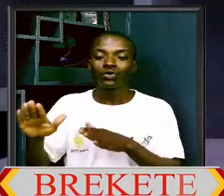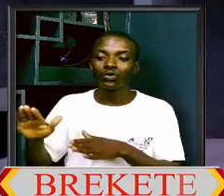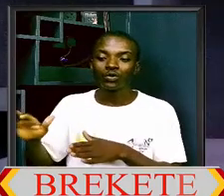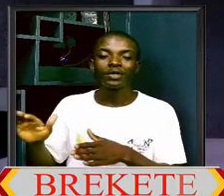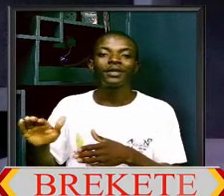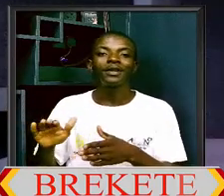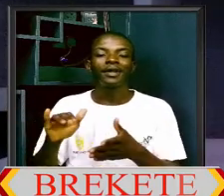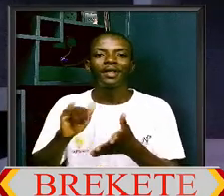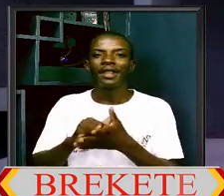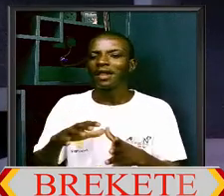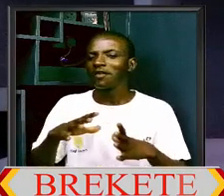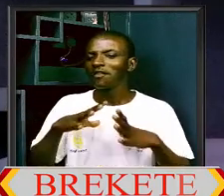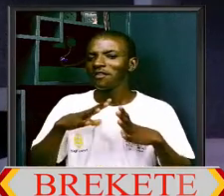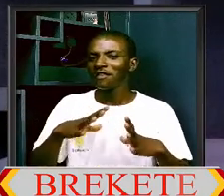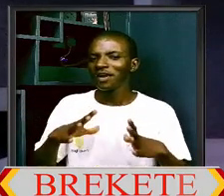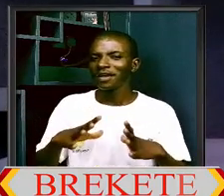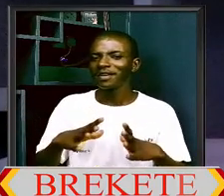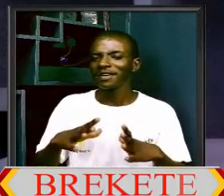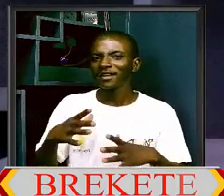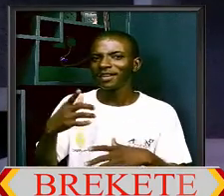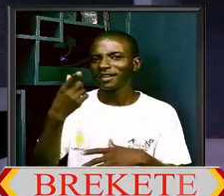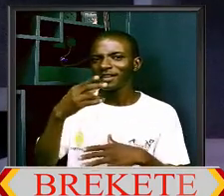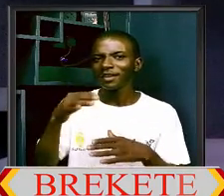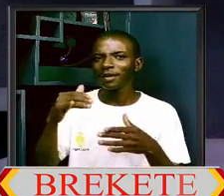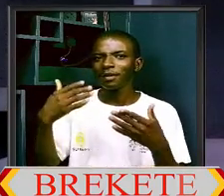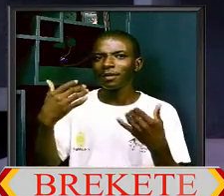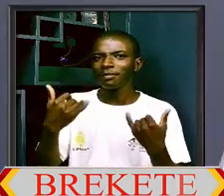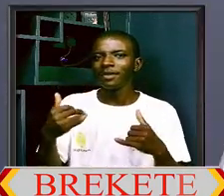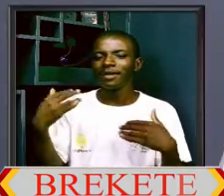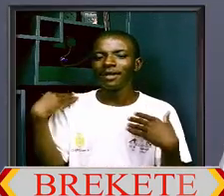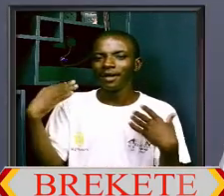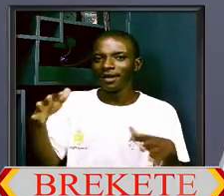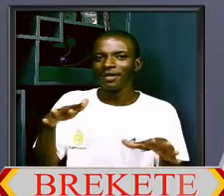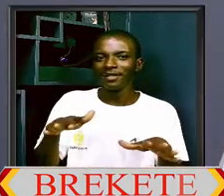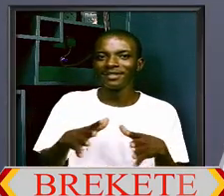children we fine they play